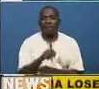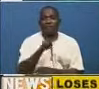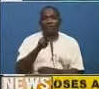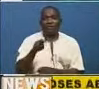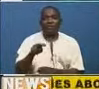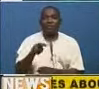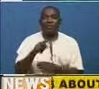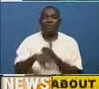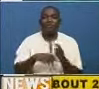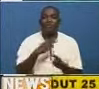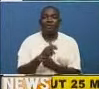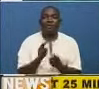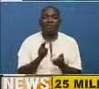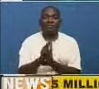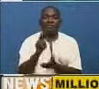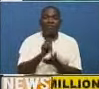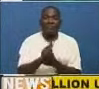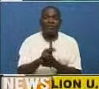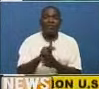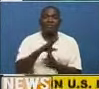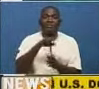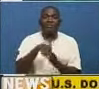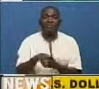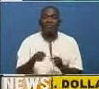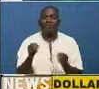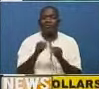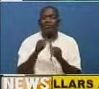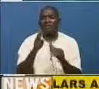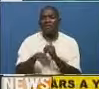2022 World University Rankings include more than